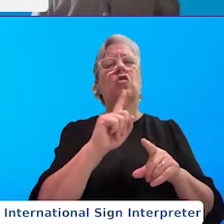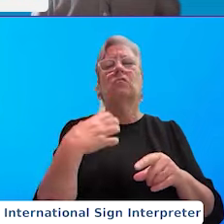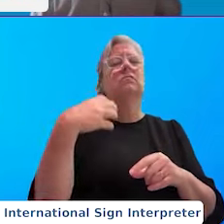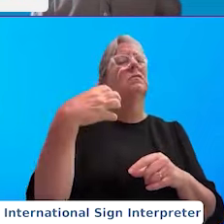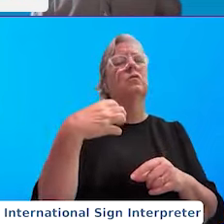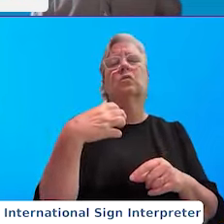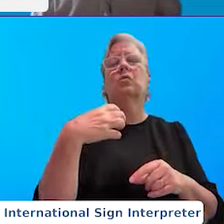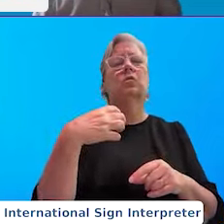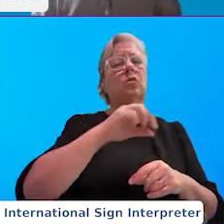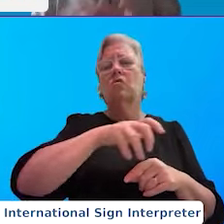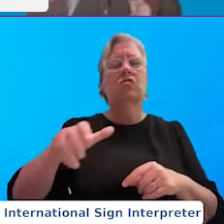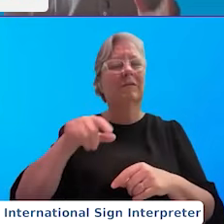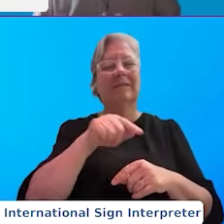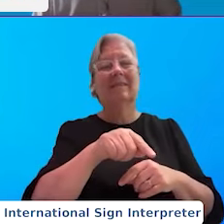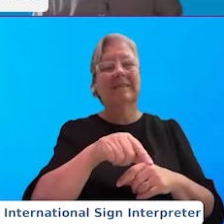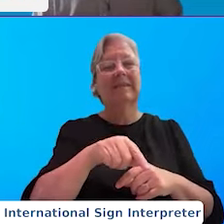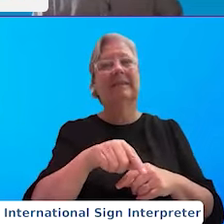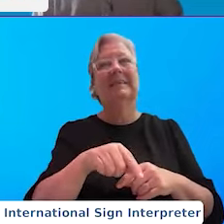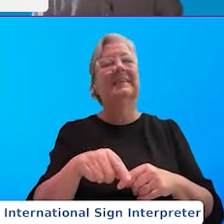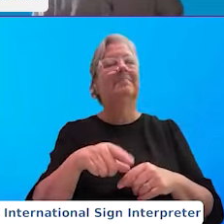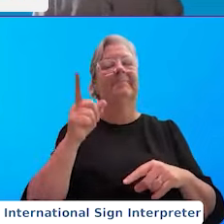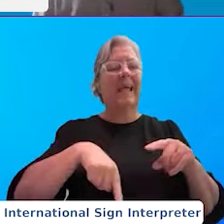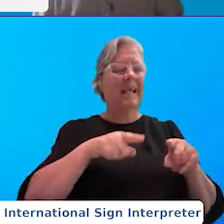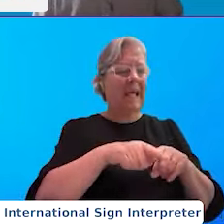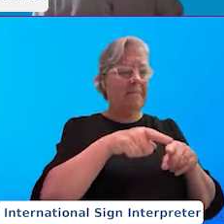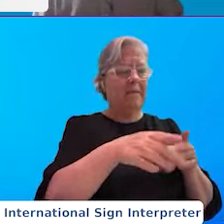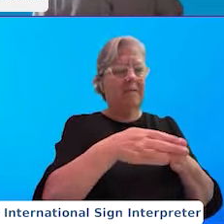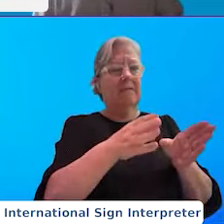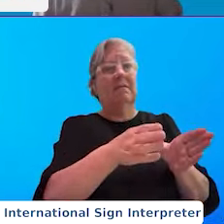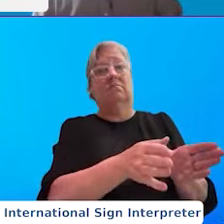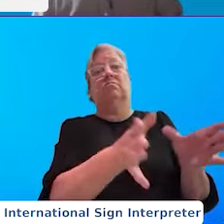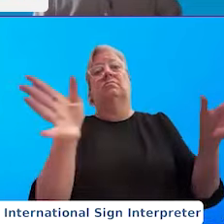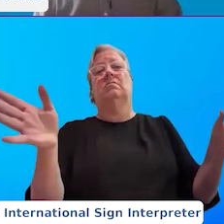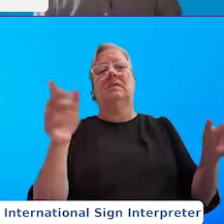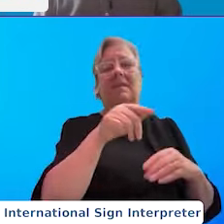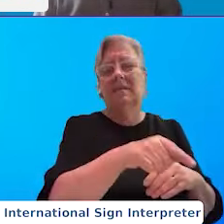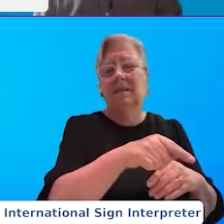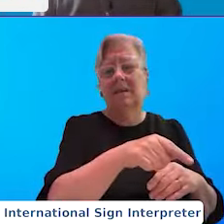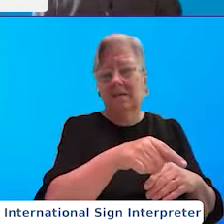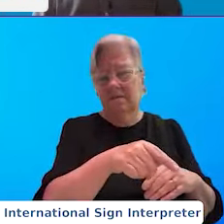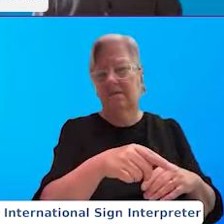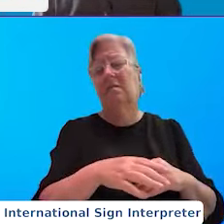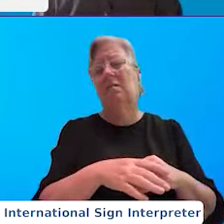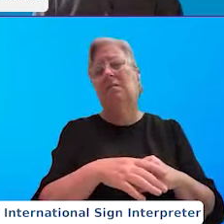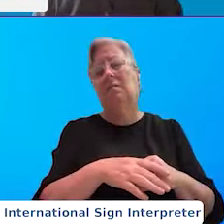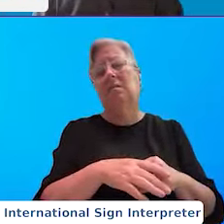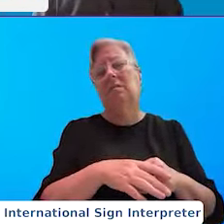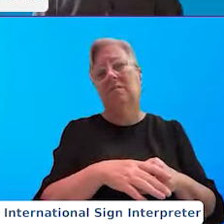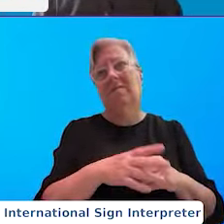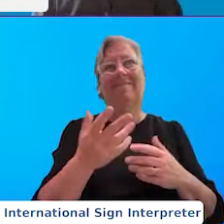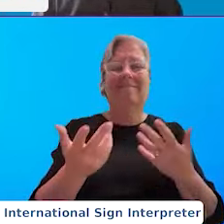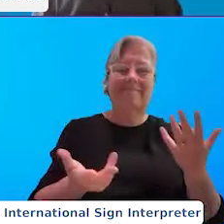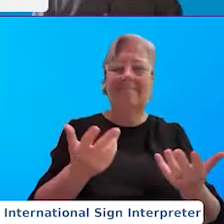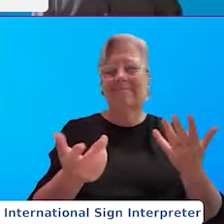One key element that we saw across sector and across countries is the fact that most low and middle